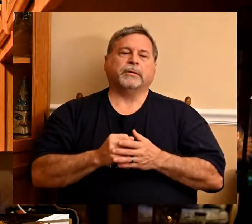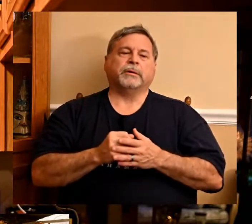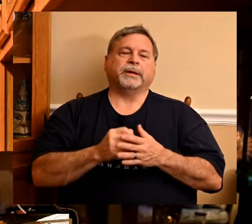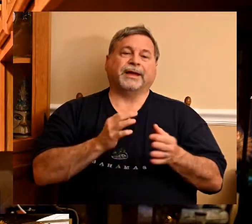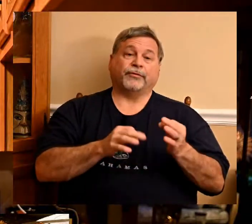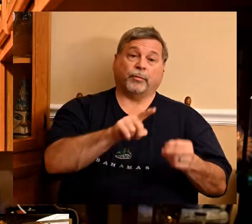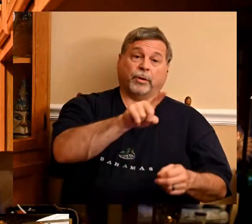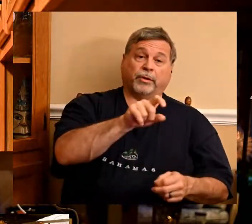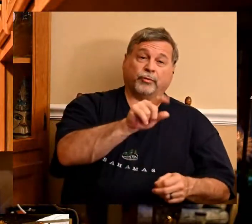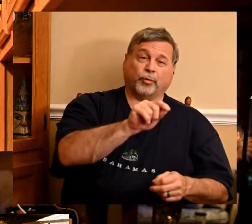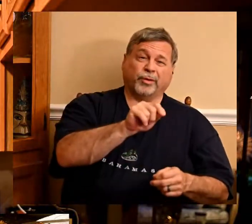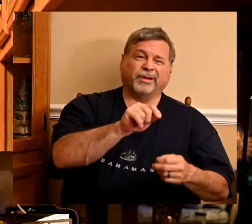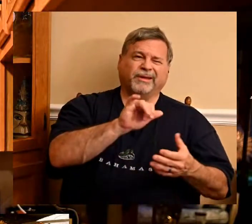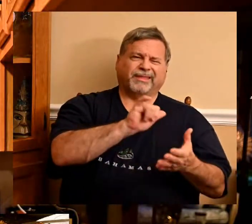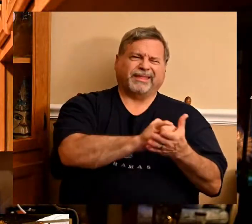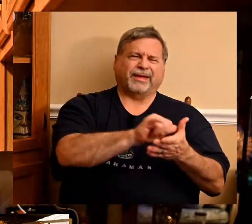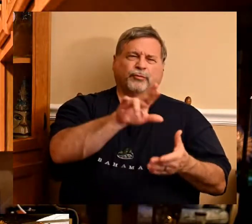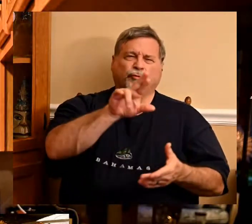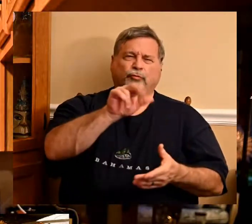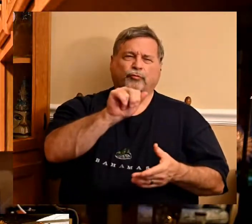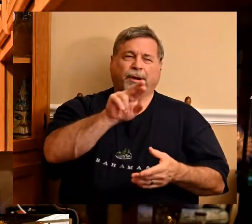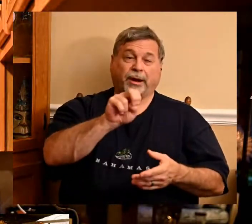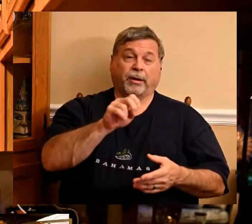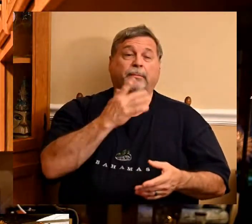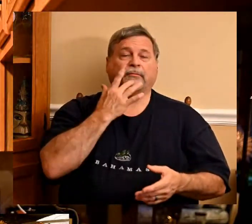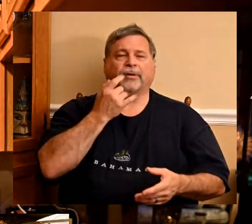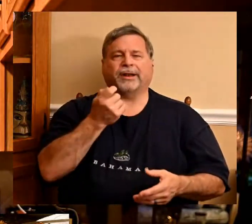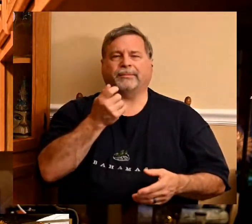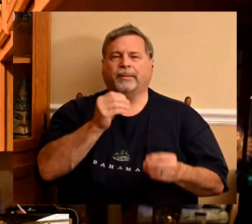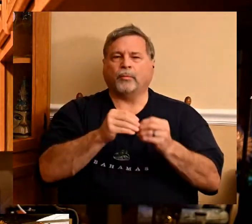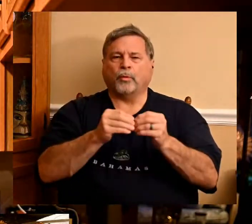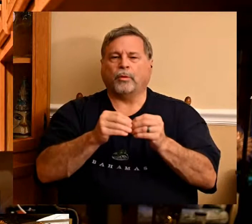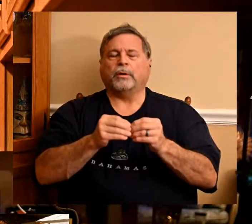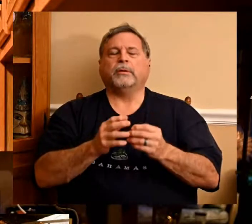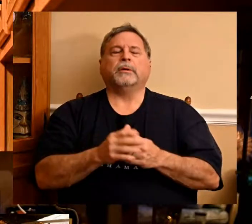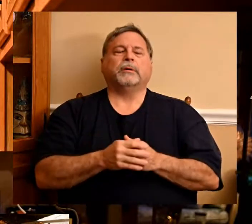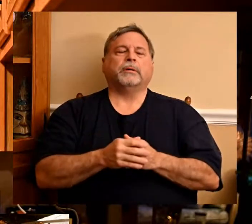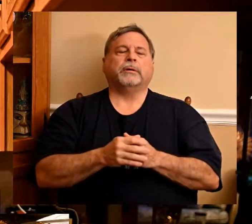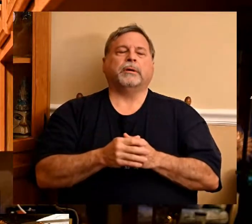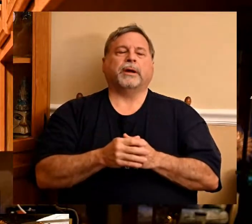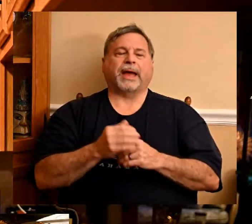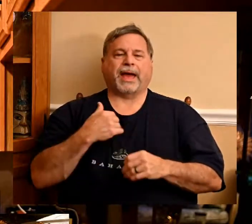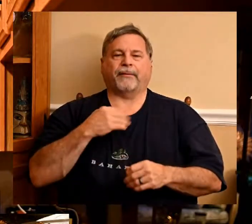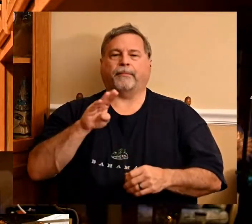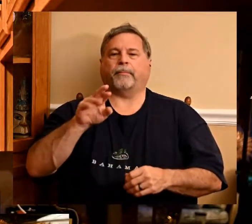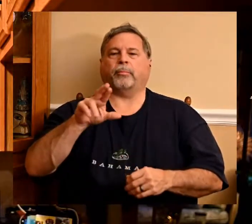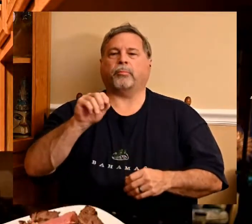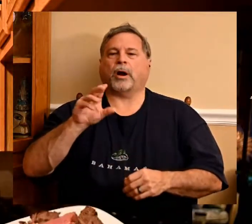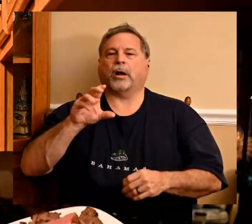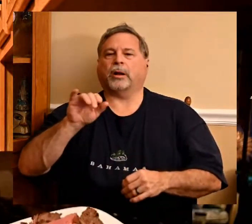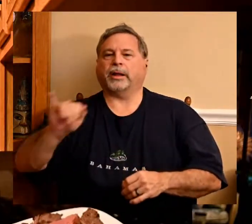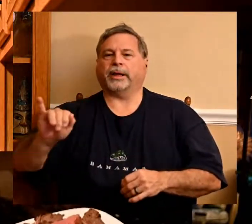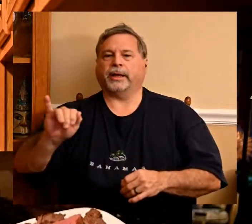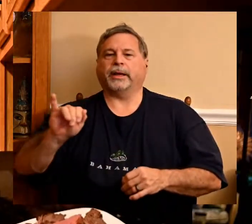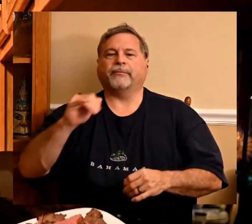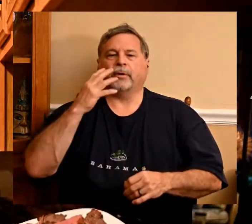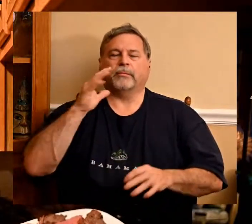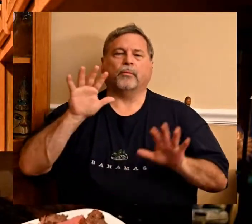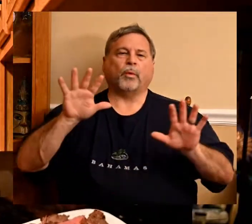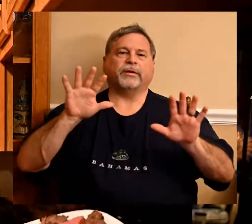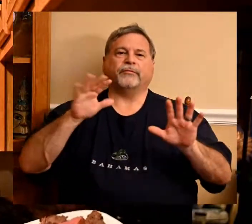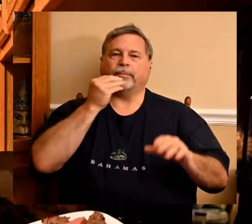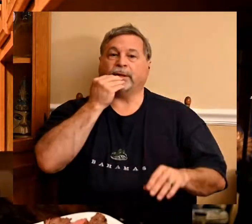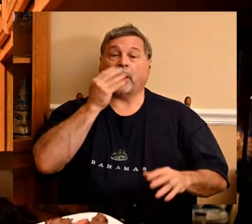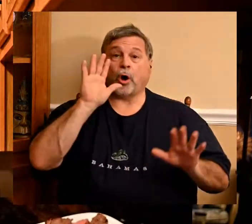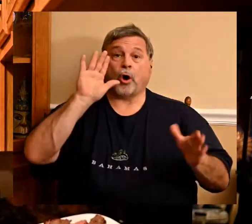you're at rare, so I like a little bit more done than that. We're going to serve this with a little bit of broccoli and having a wonderful meal. I hope